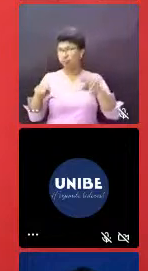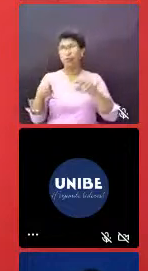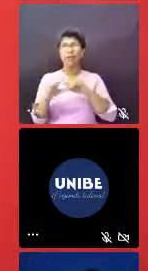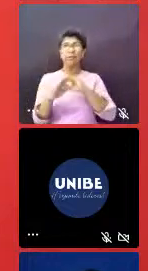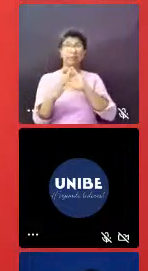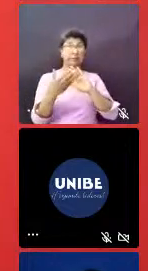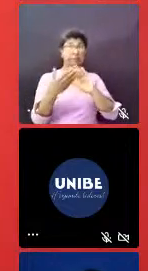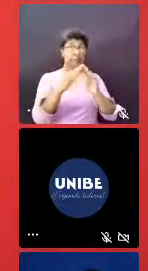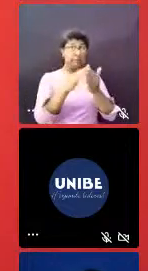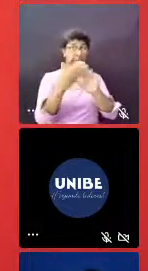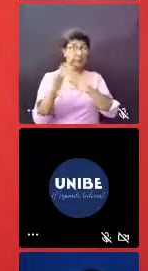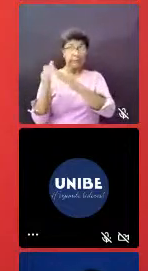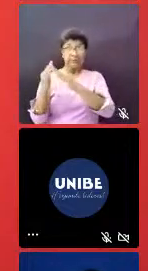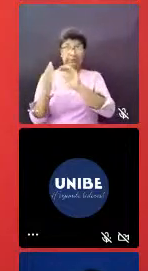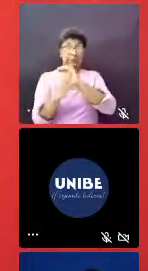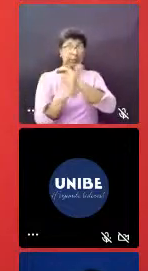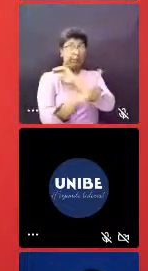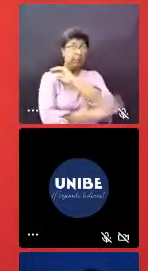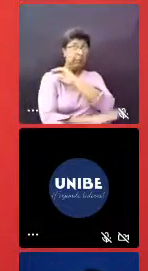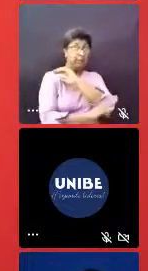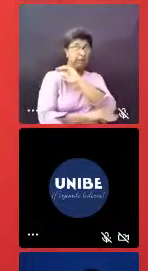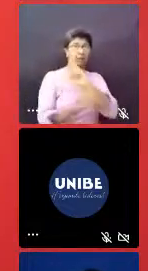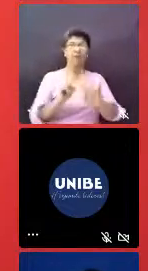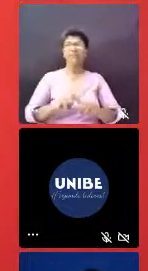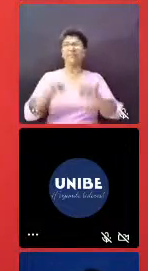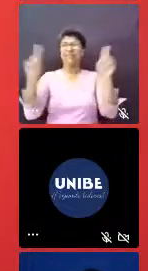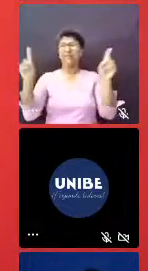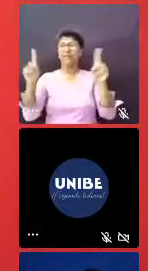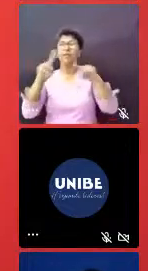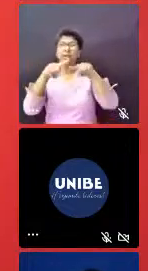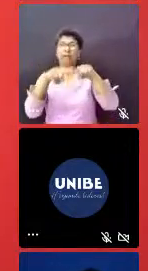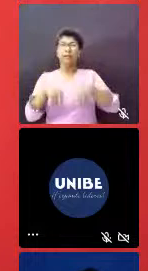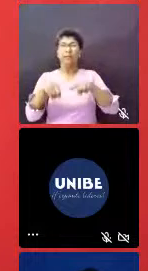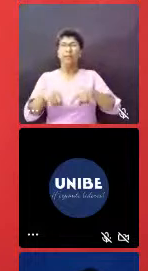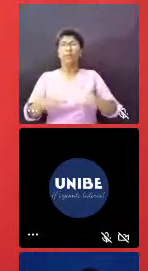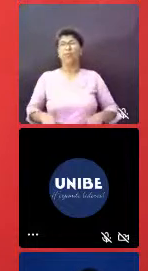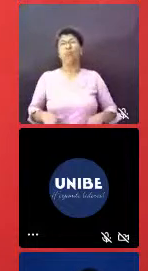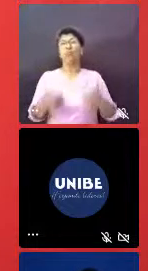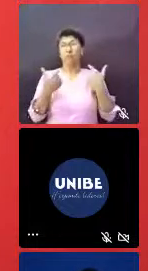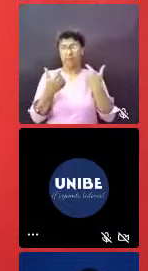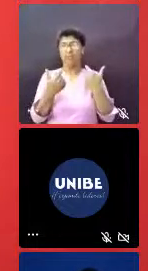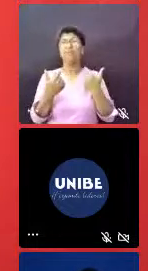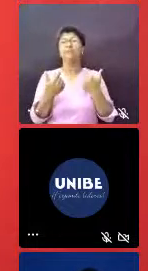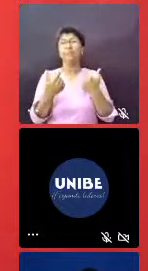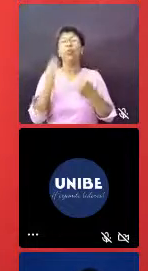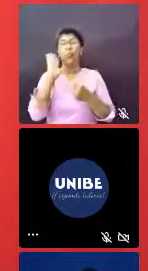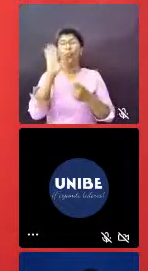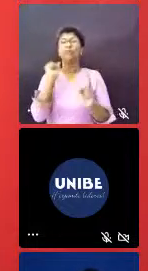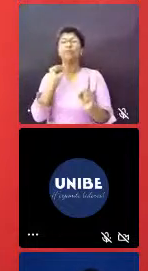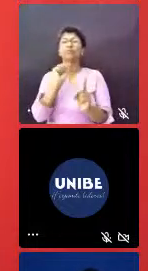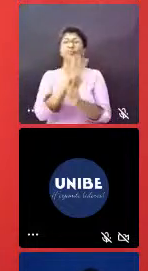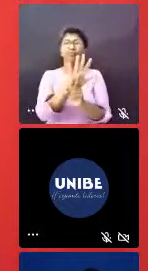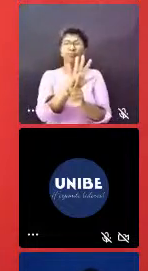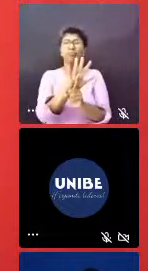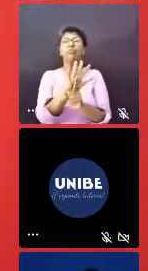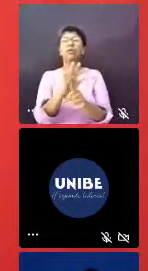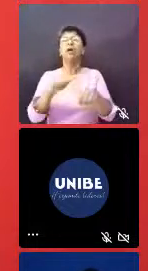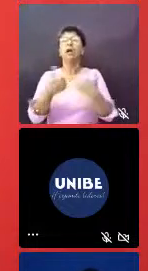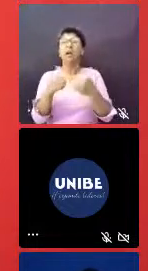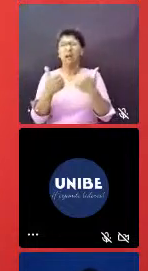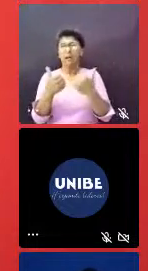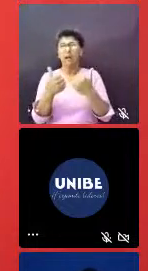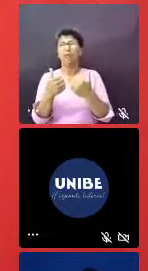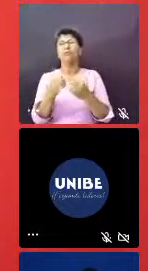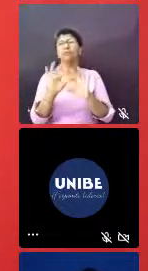city, and which part of Poland you live in have significant impact on functioning of the whole